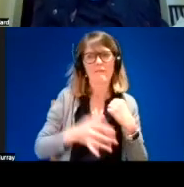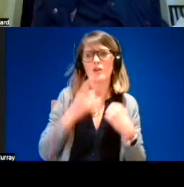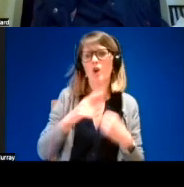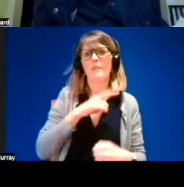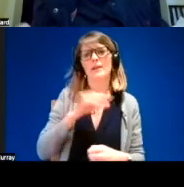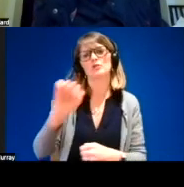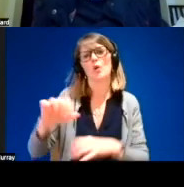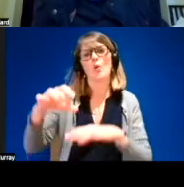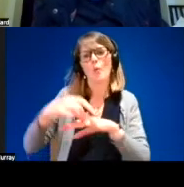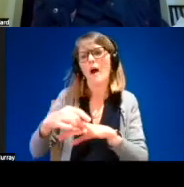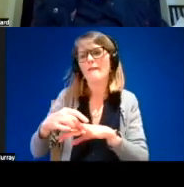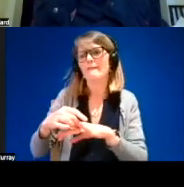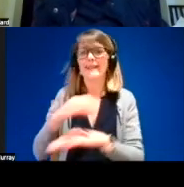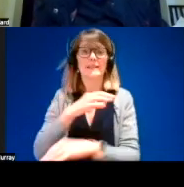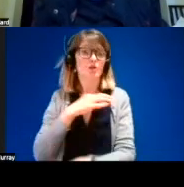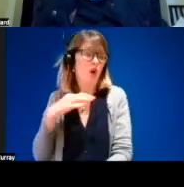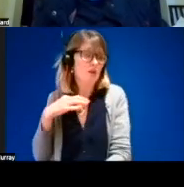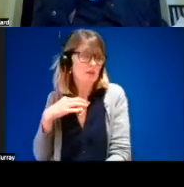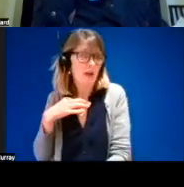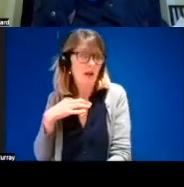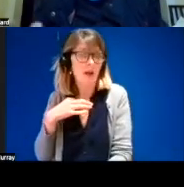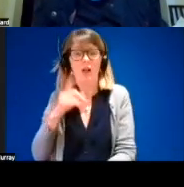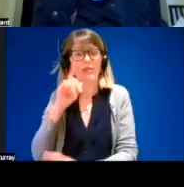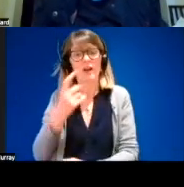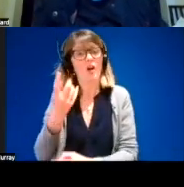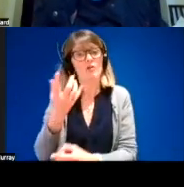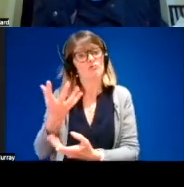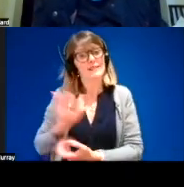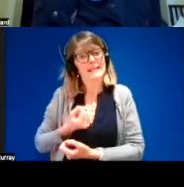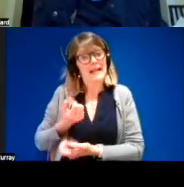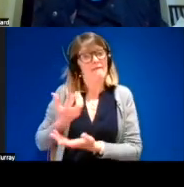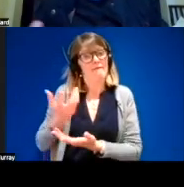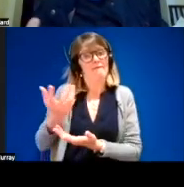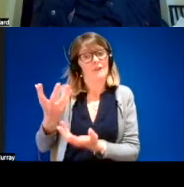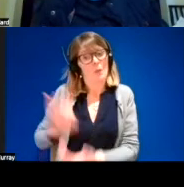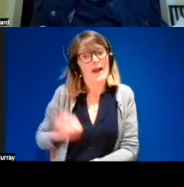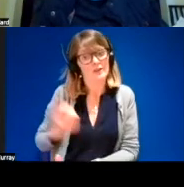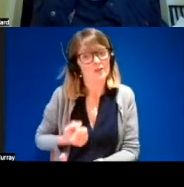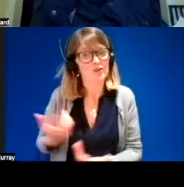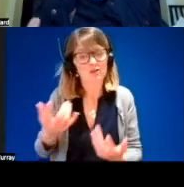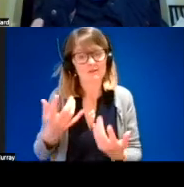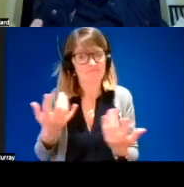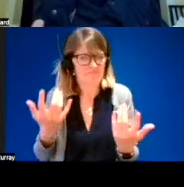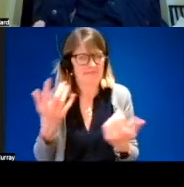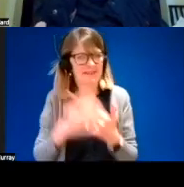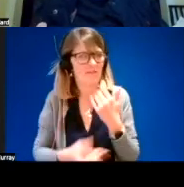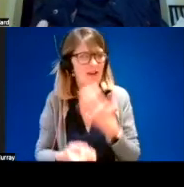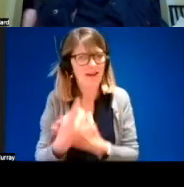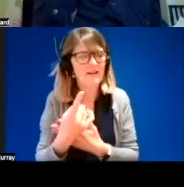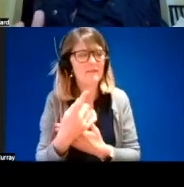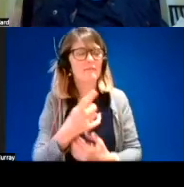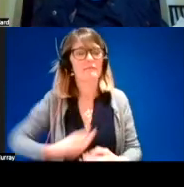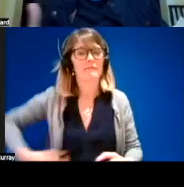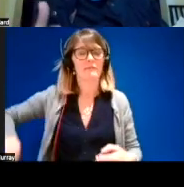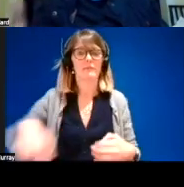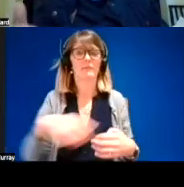wife is a doctor, that they cannot have a stipend. Of course, clergy couples may be told that there is